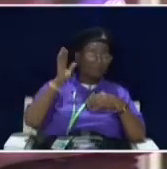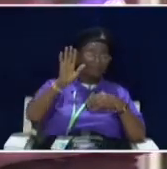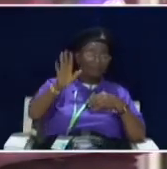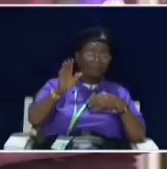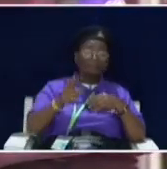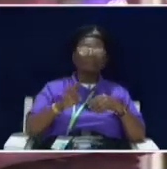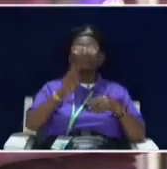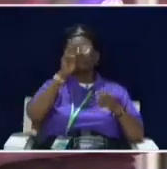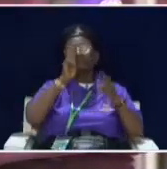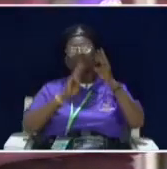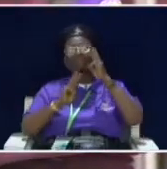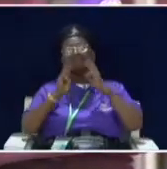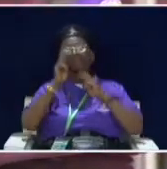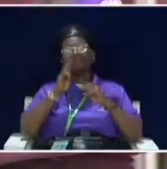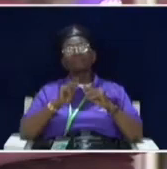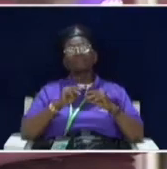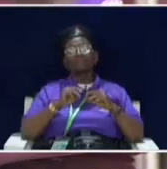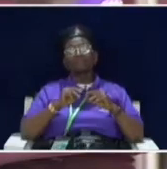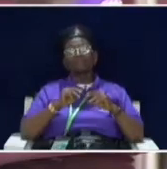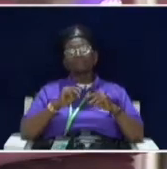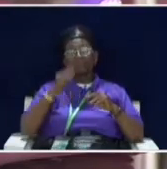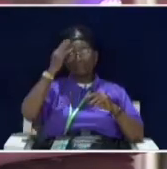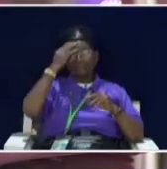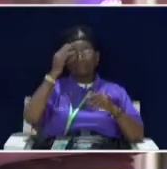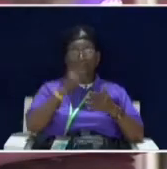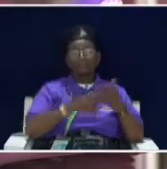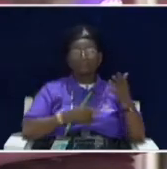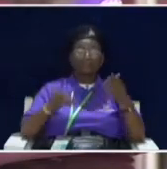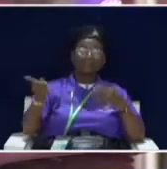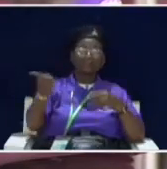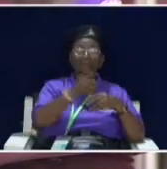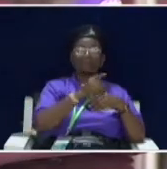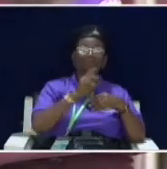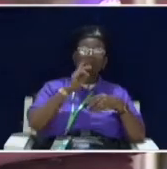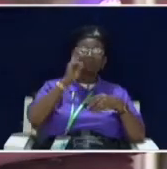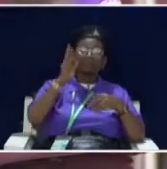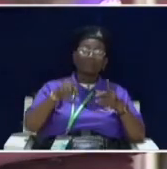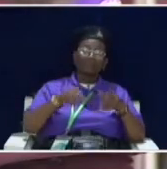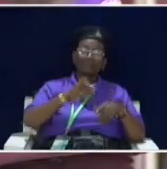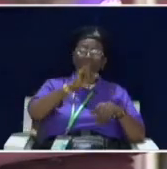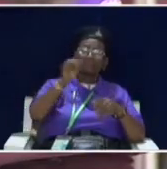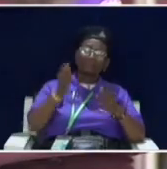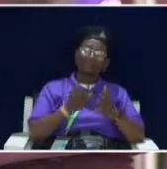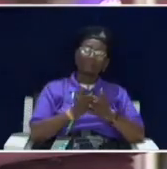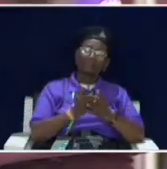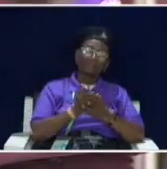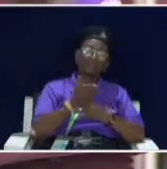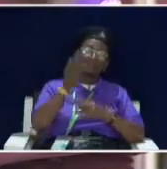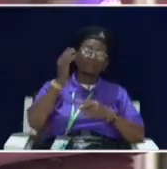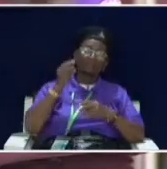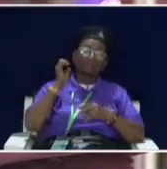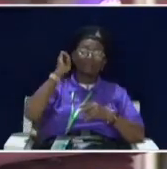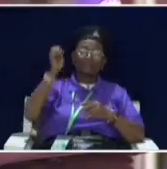igbe re, knows what you are going through, to mo ti o nla koja, he brings